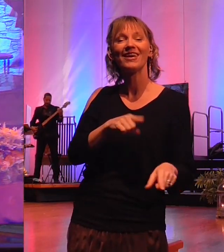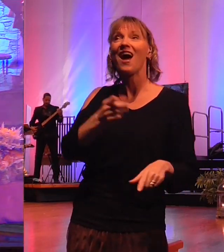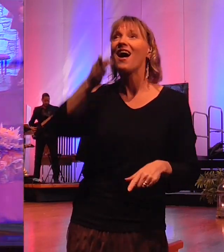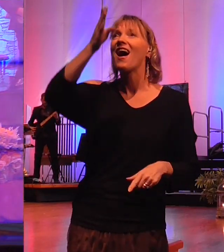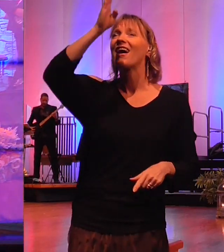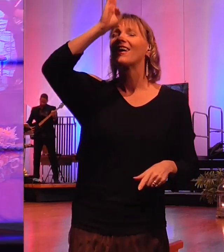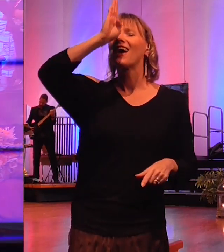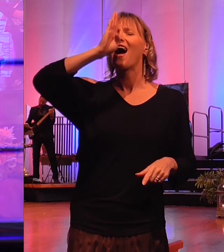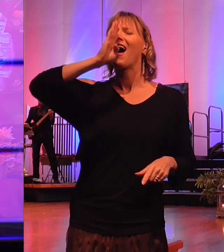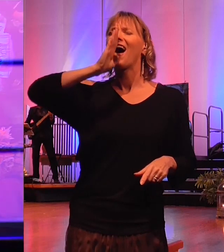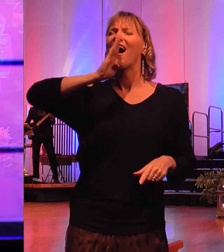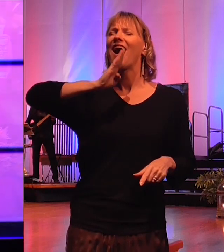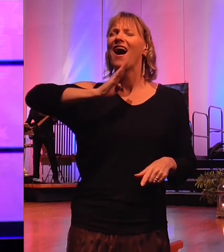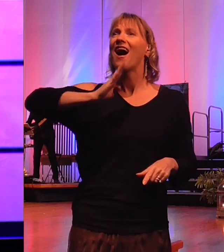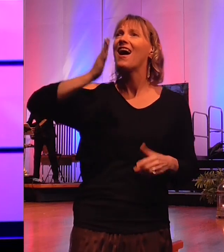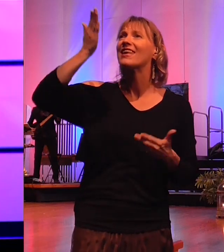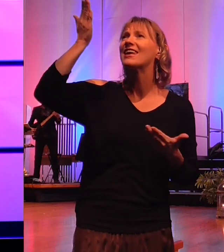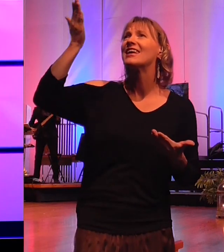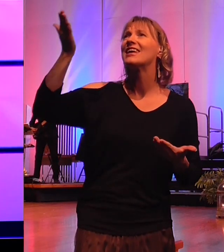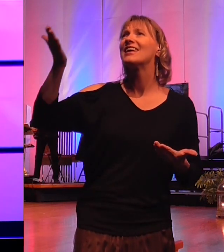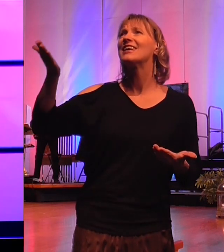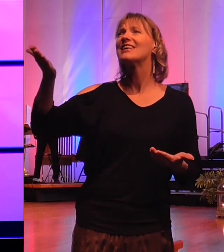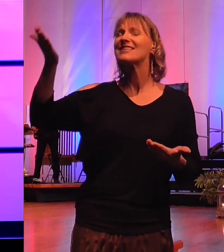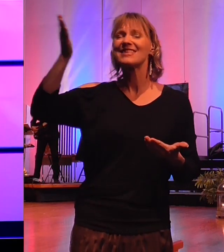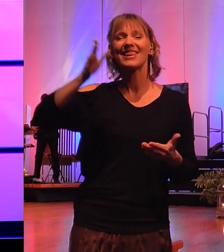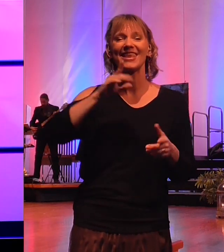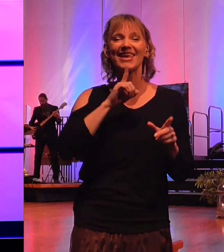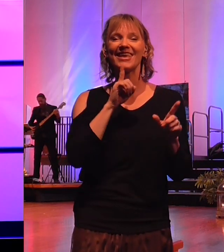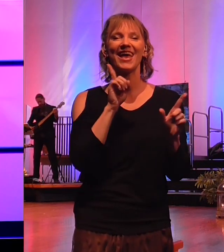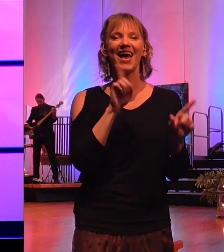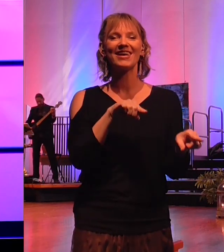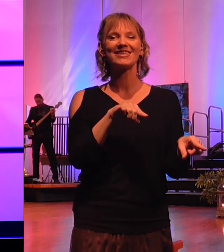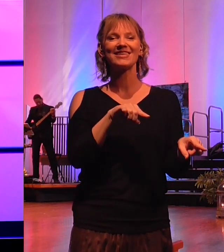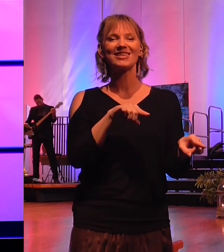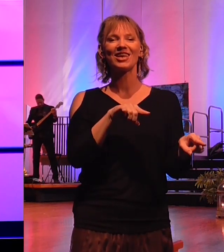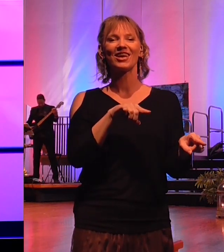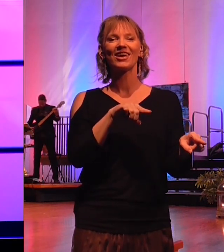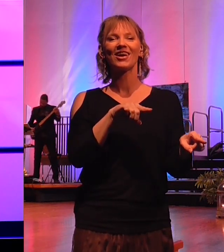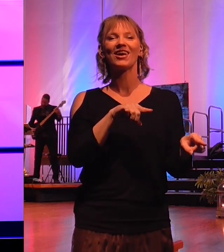Yes, God is the answer.